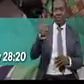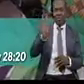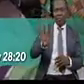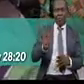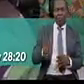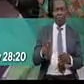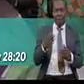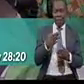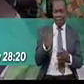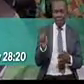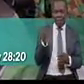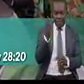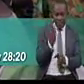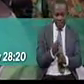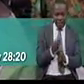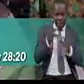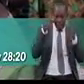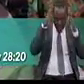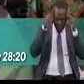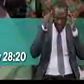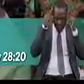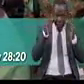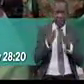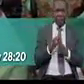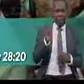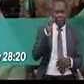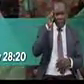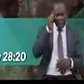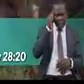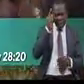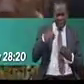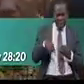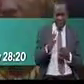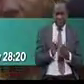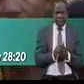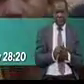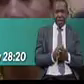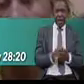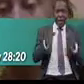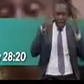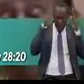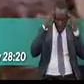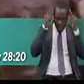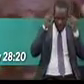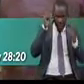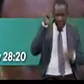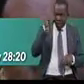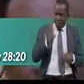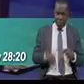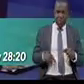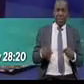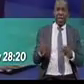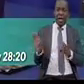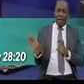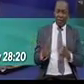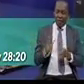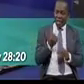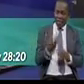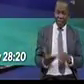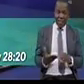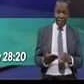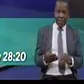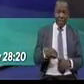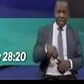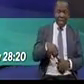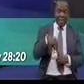that. Moses couldn't have done everything he did except by faith. Moses, here am I.